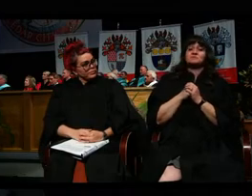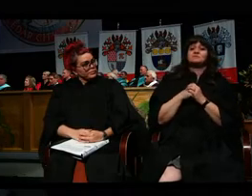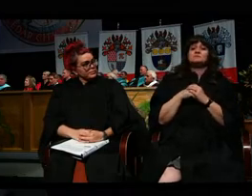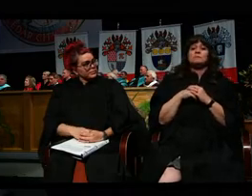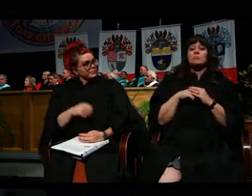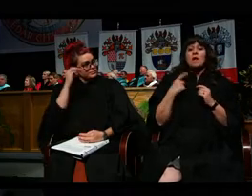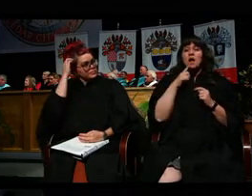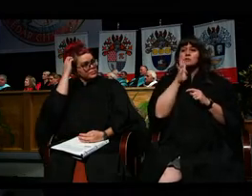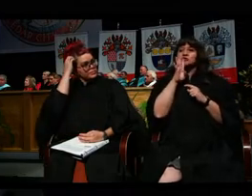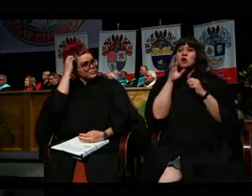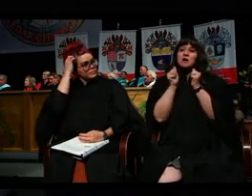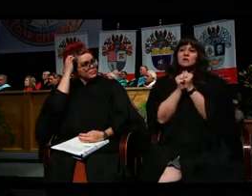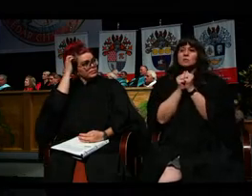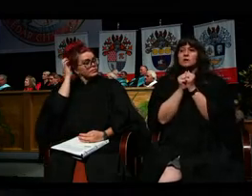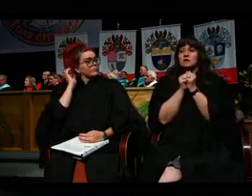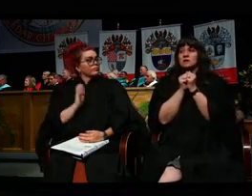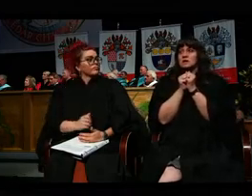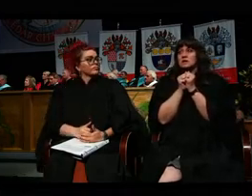was talking to